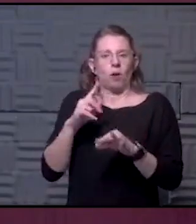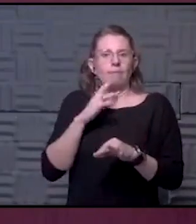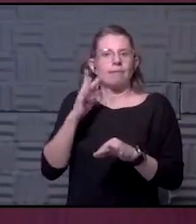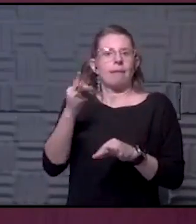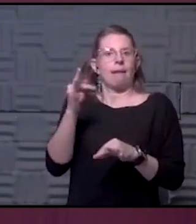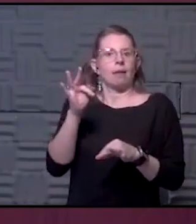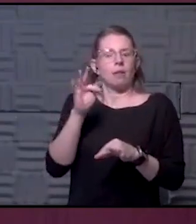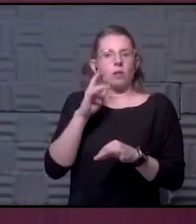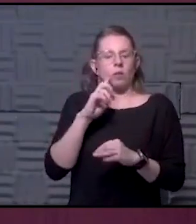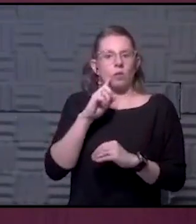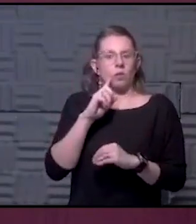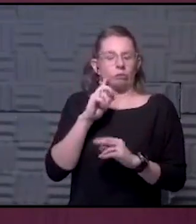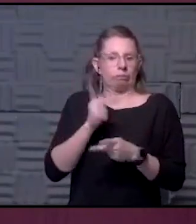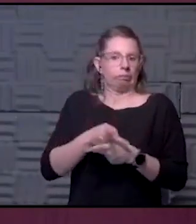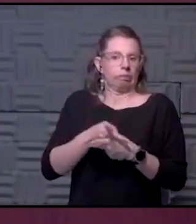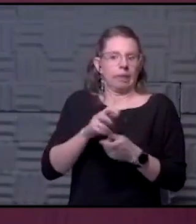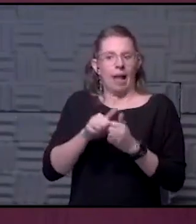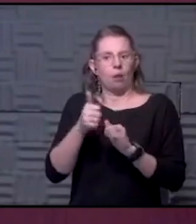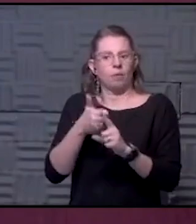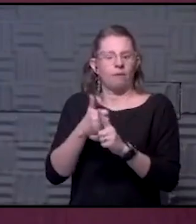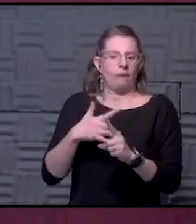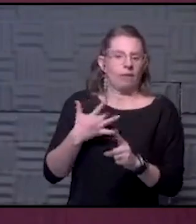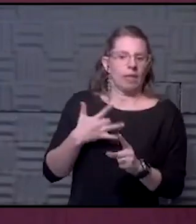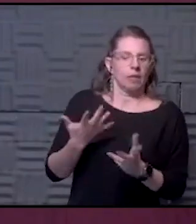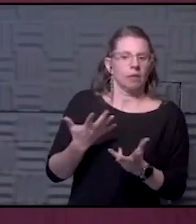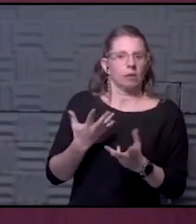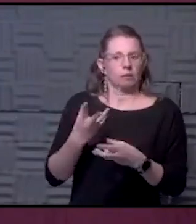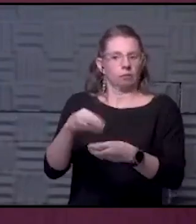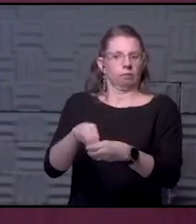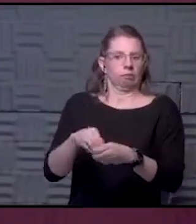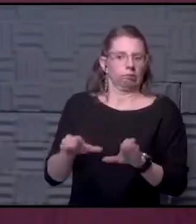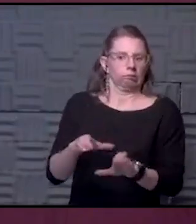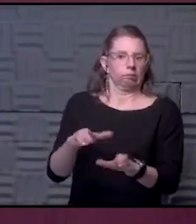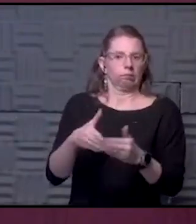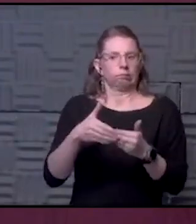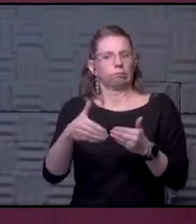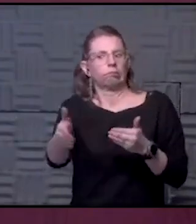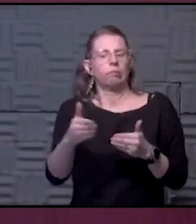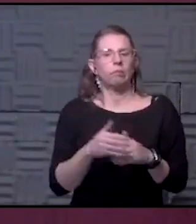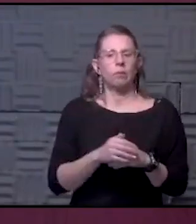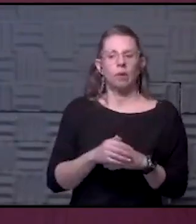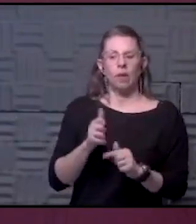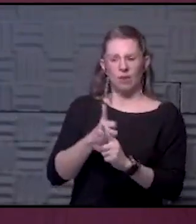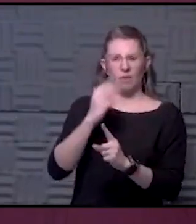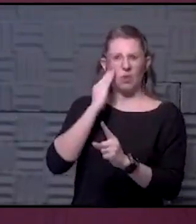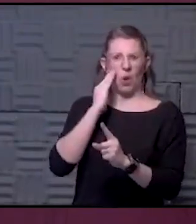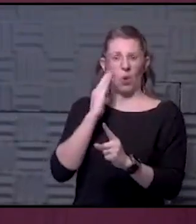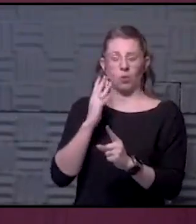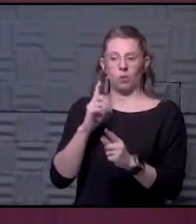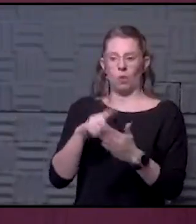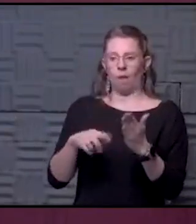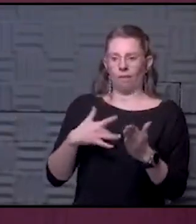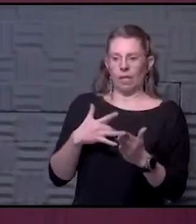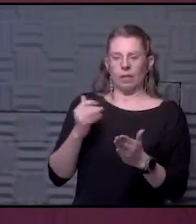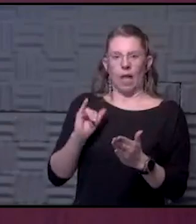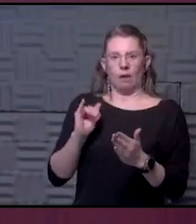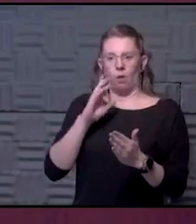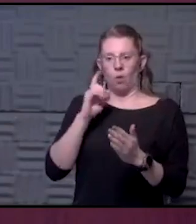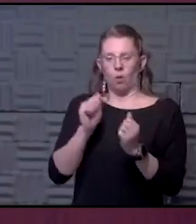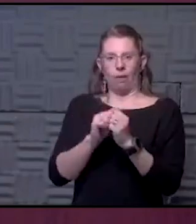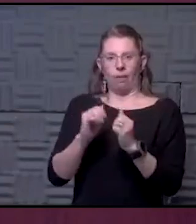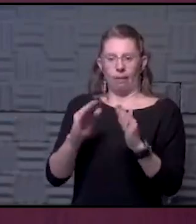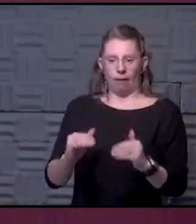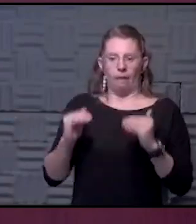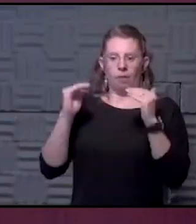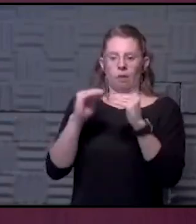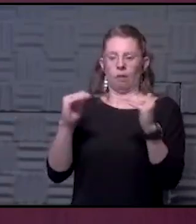19-year-old to watch how he feels as he's getting back to his training and competition. He knows what he feels like when he's at a high level ready to play. And if he says,